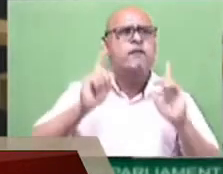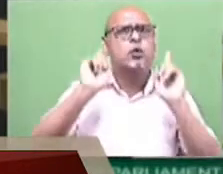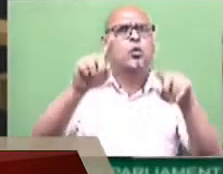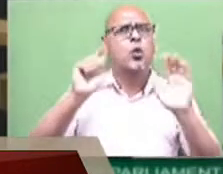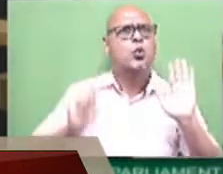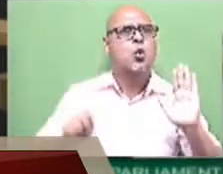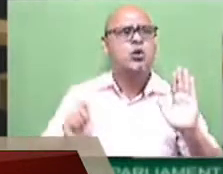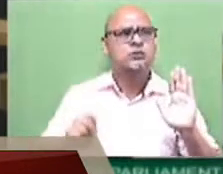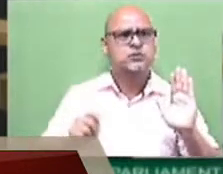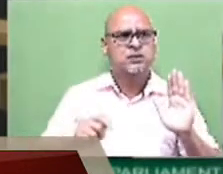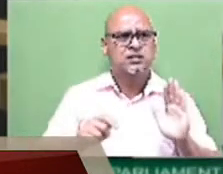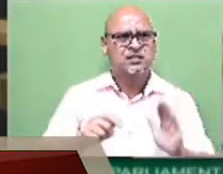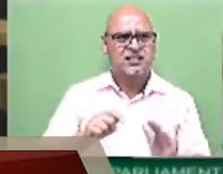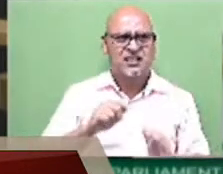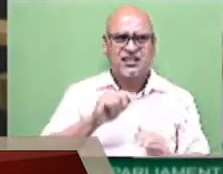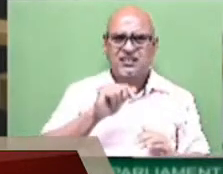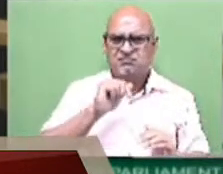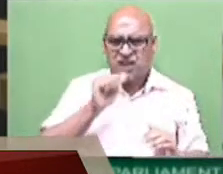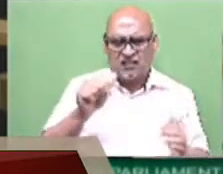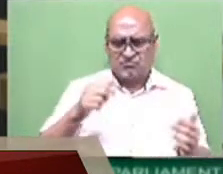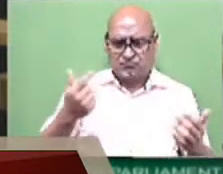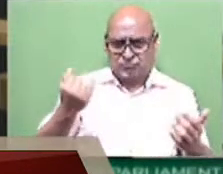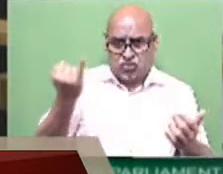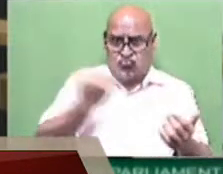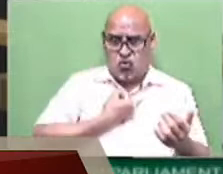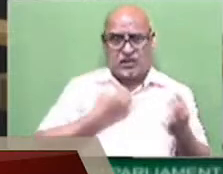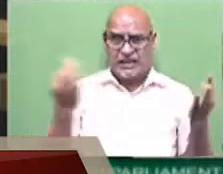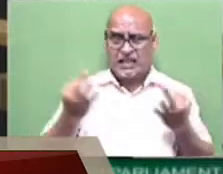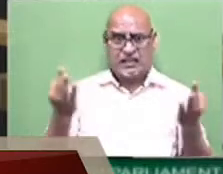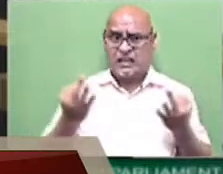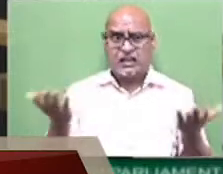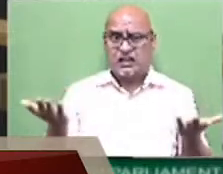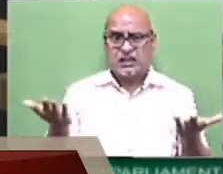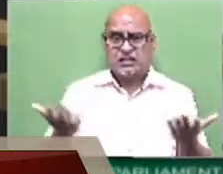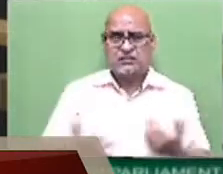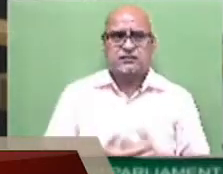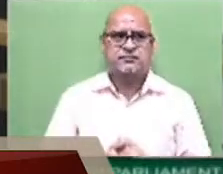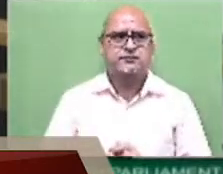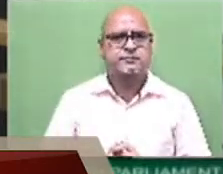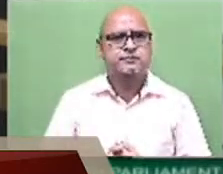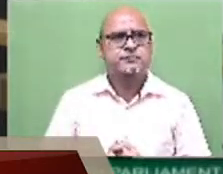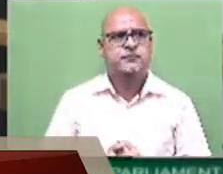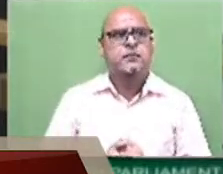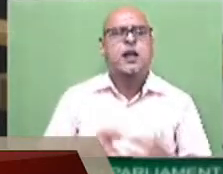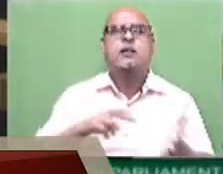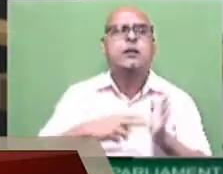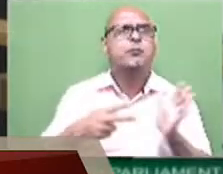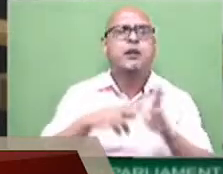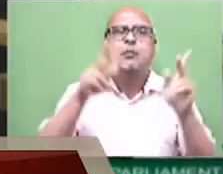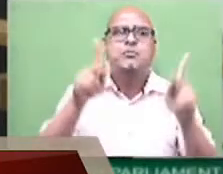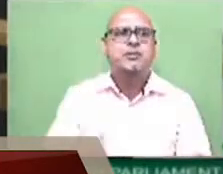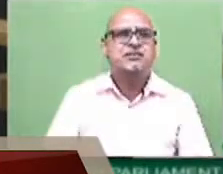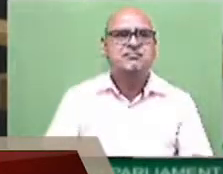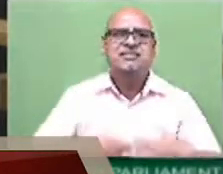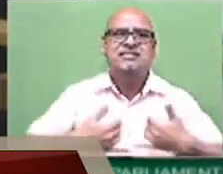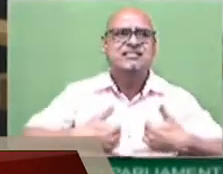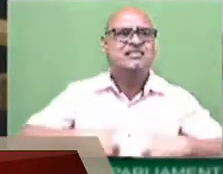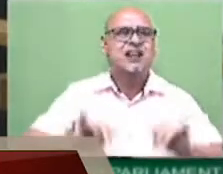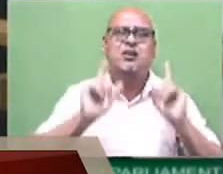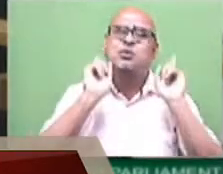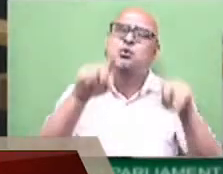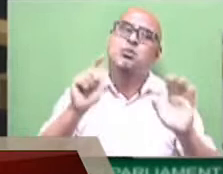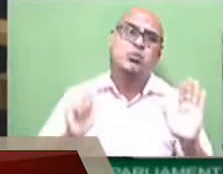10G, 105G, sorry, you see that if you don't pay the ticket, then in fact a date will be set for the hearing.